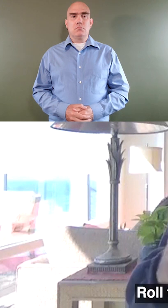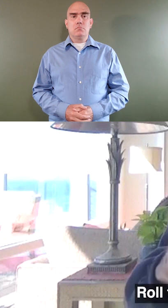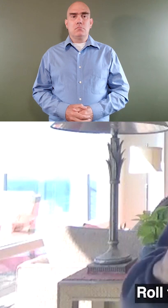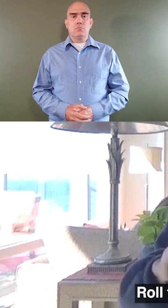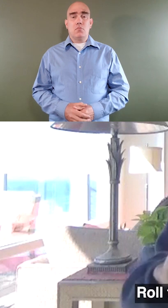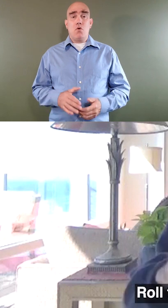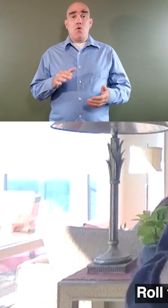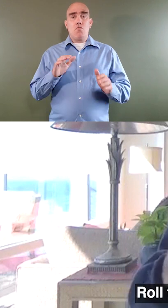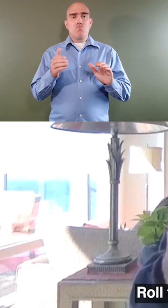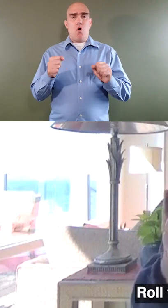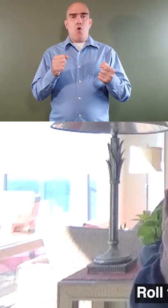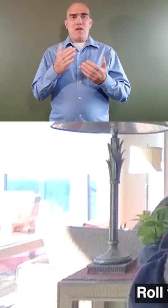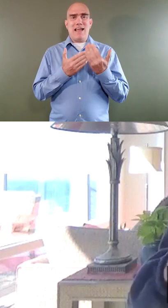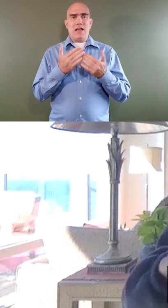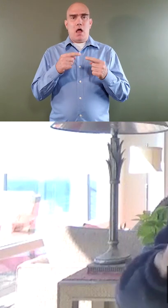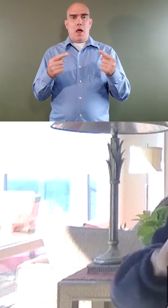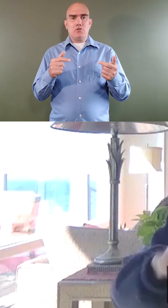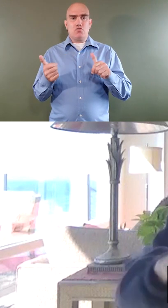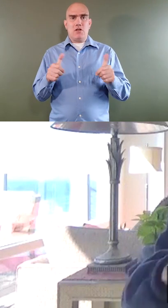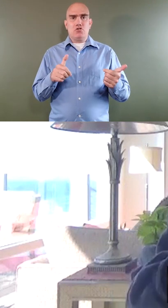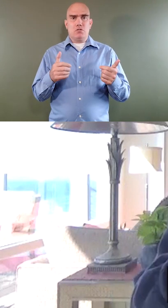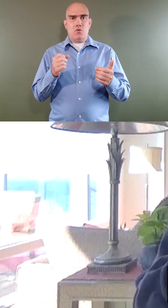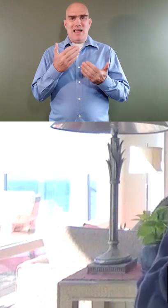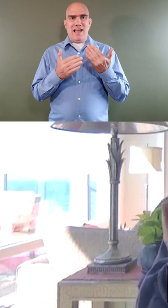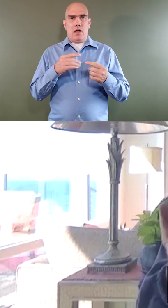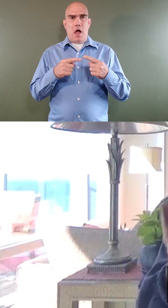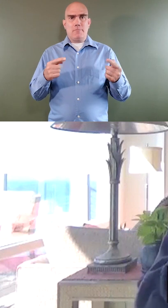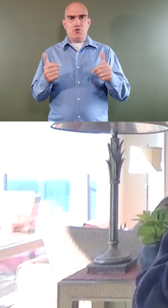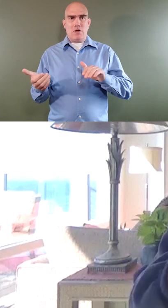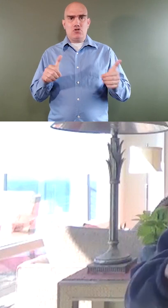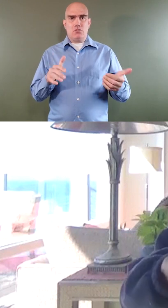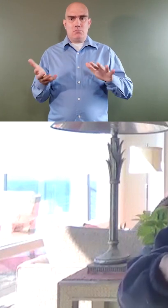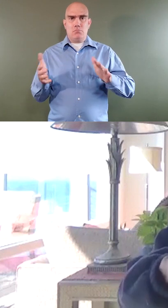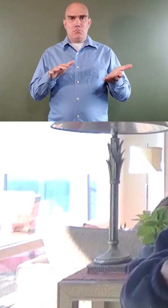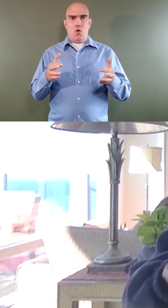Roll the hands in opposite directions. So you're turning the hands in opposite directions.